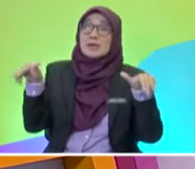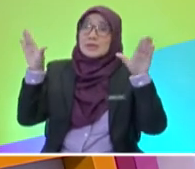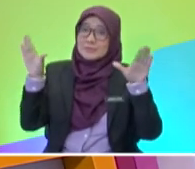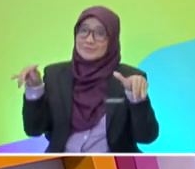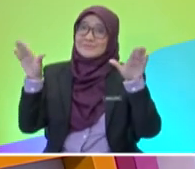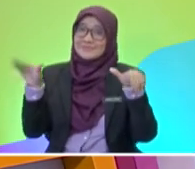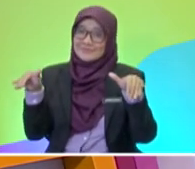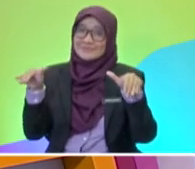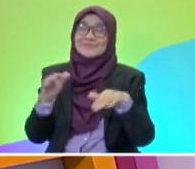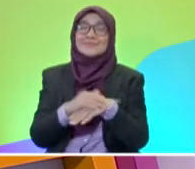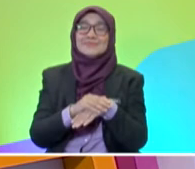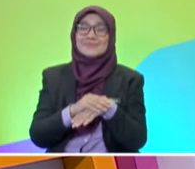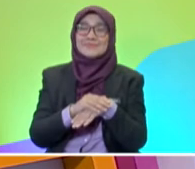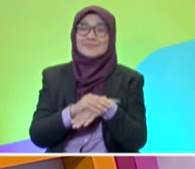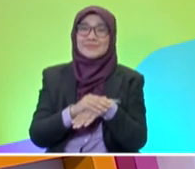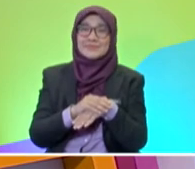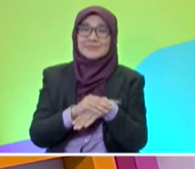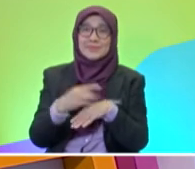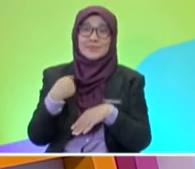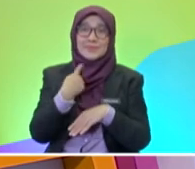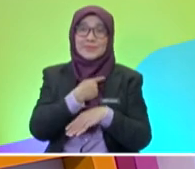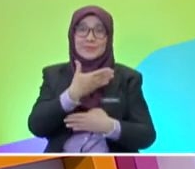fly. And in this segment, we have learned